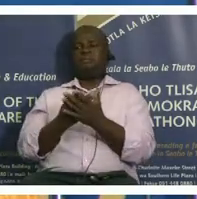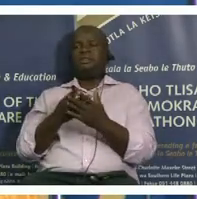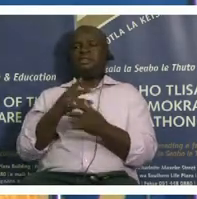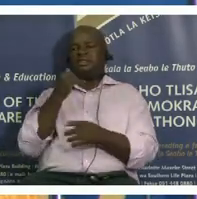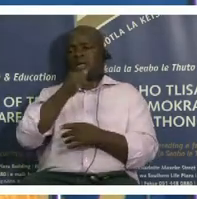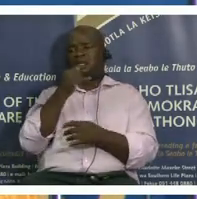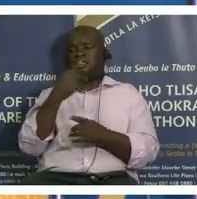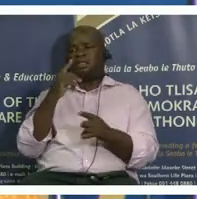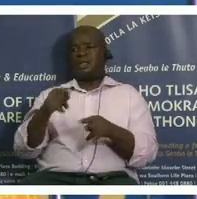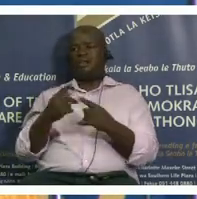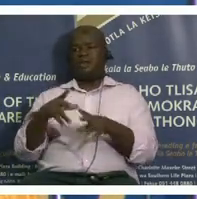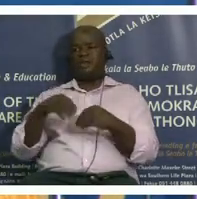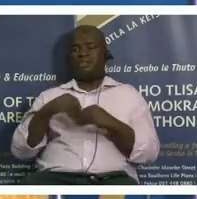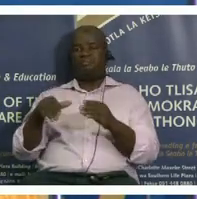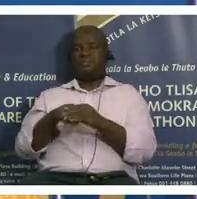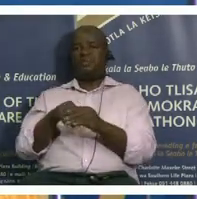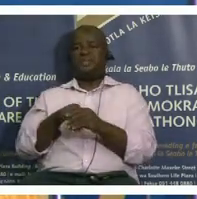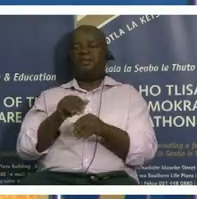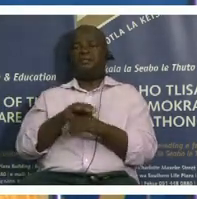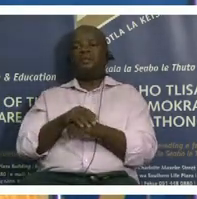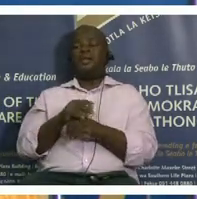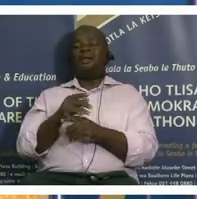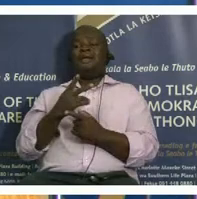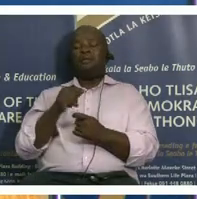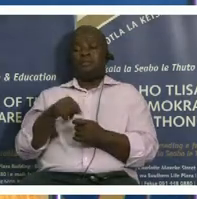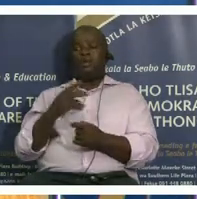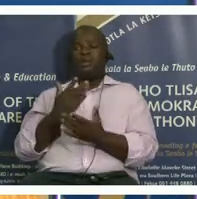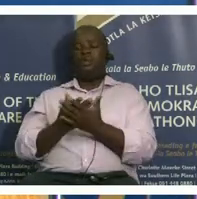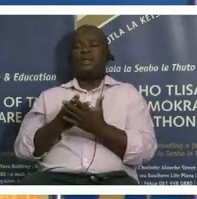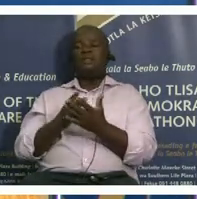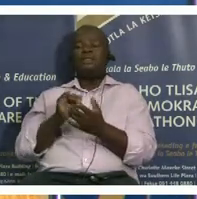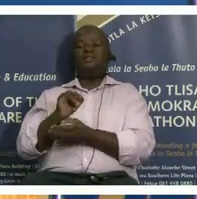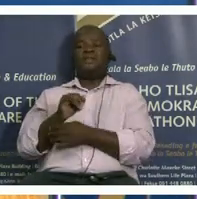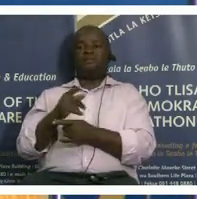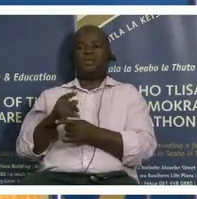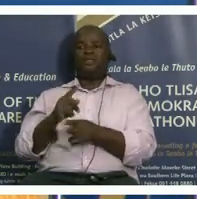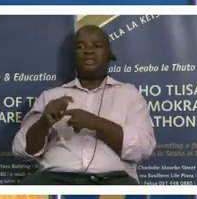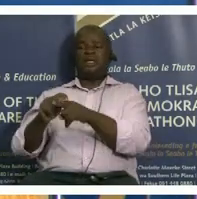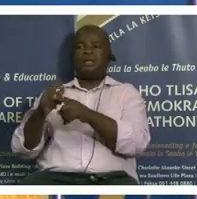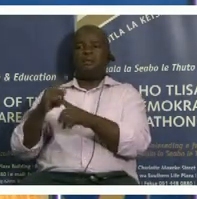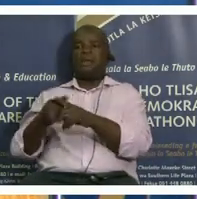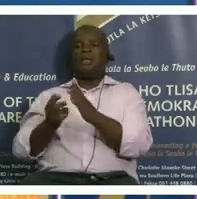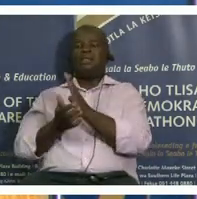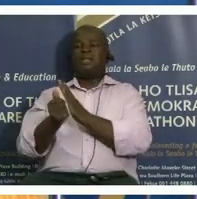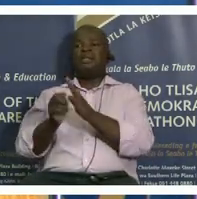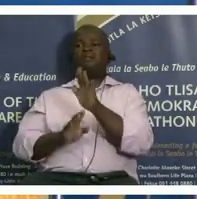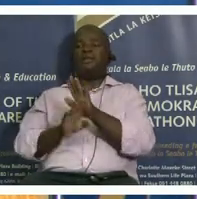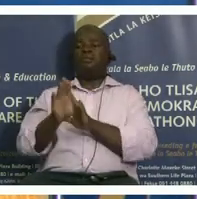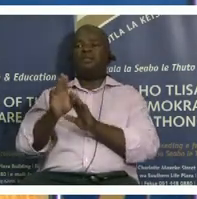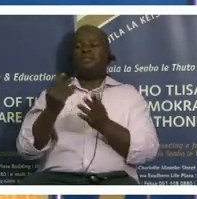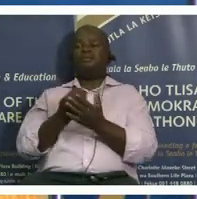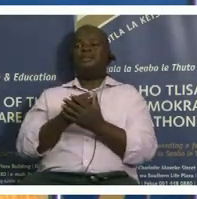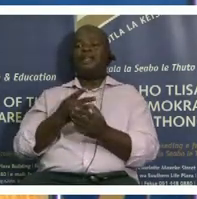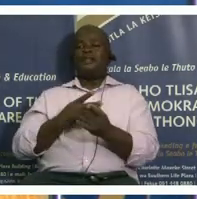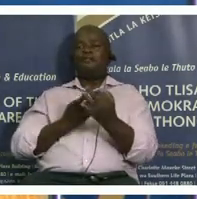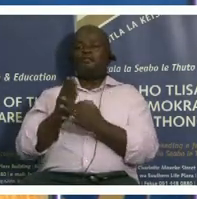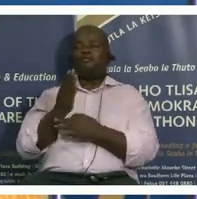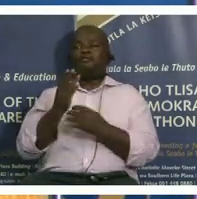Our commitment to increase investment in training and skill development is evident in our bursary